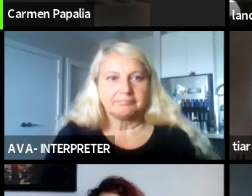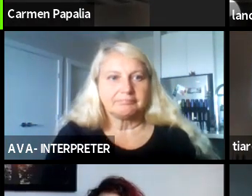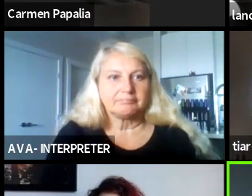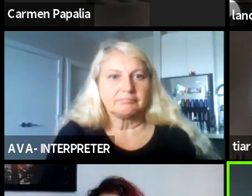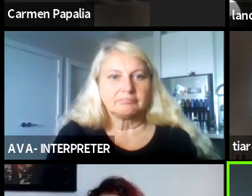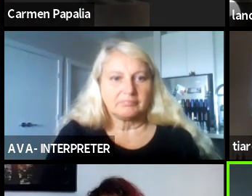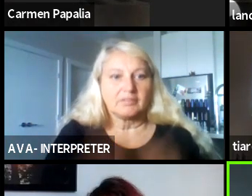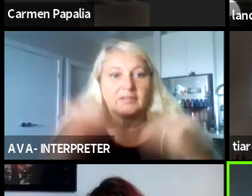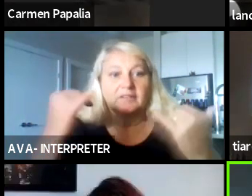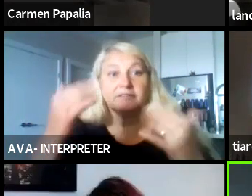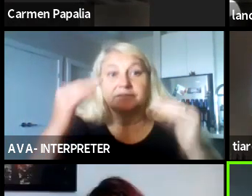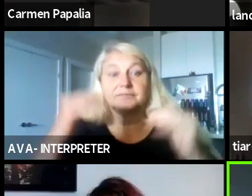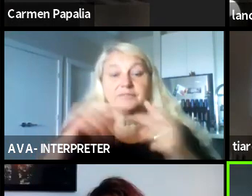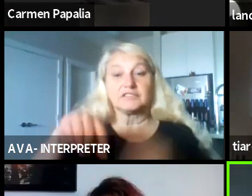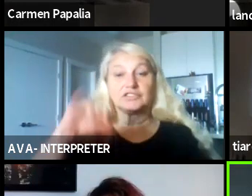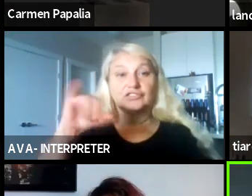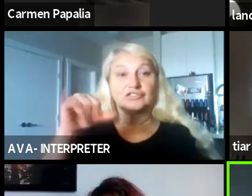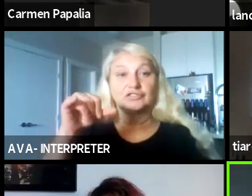This is Jess S.